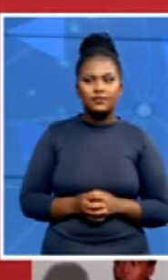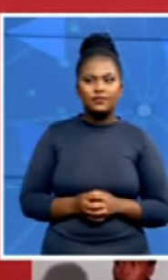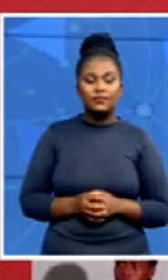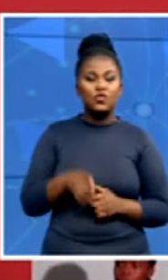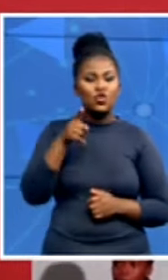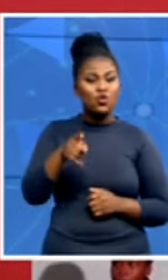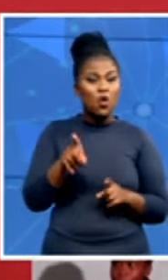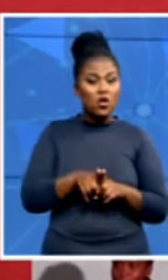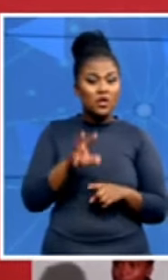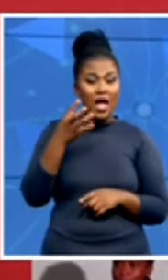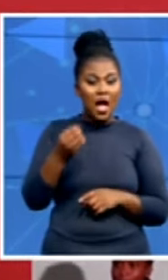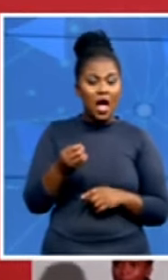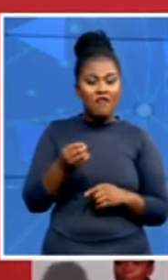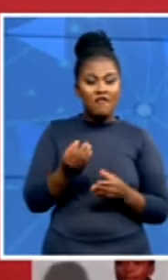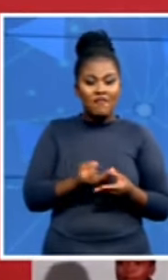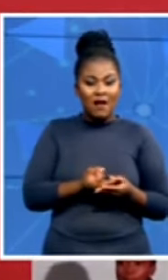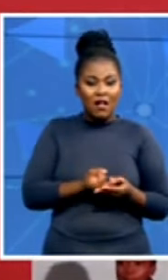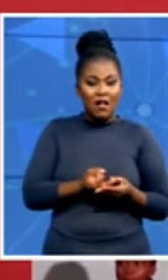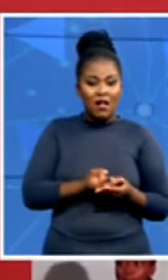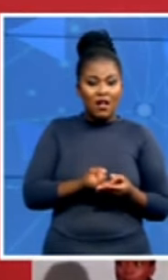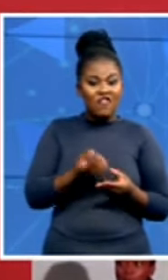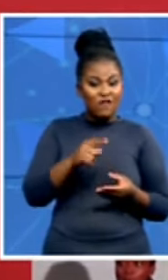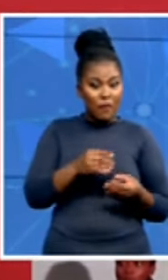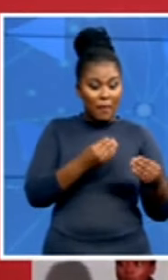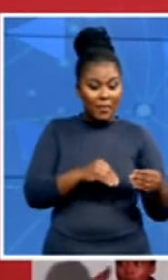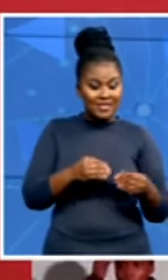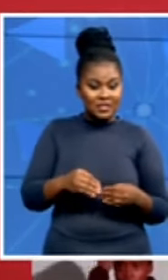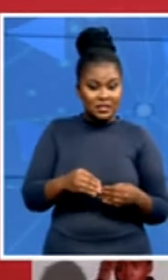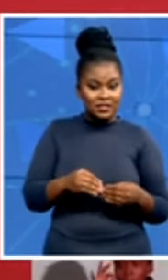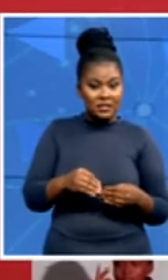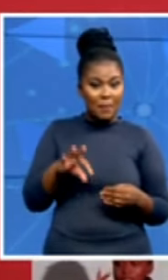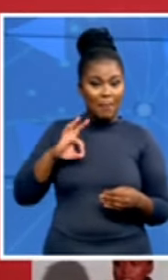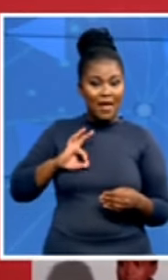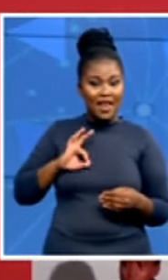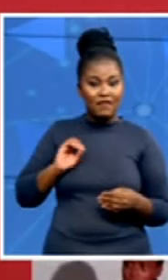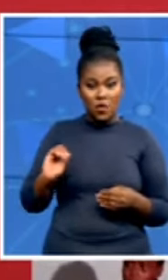businesses that benefited from the government's relief funding?